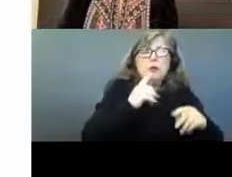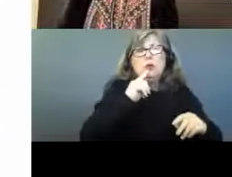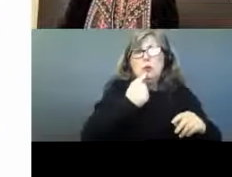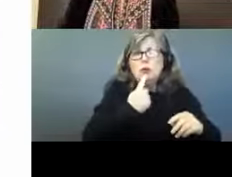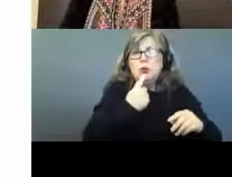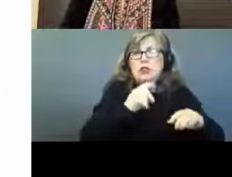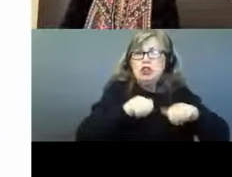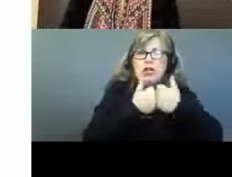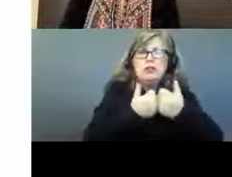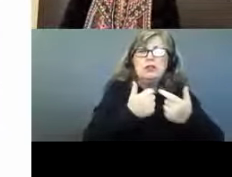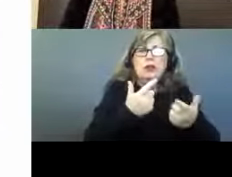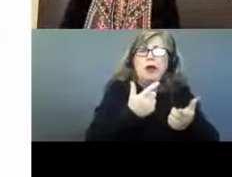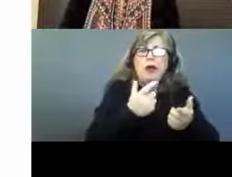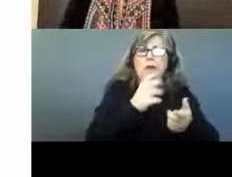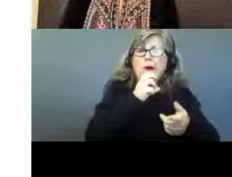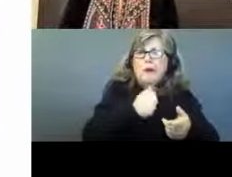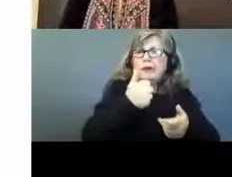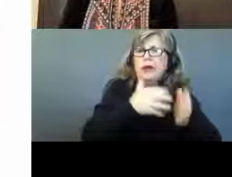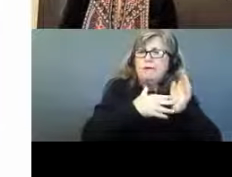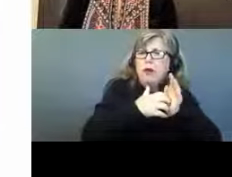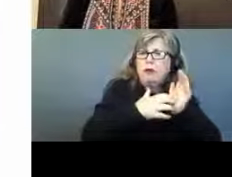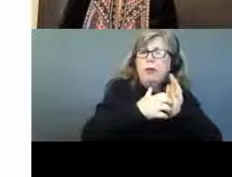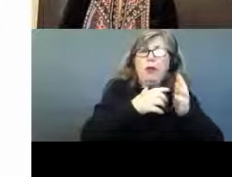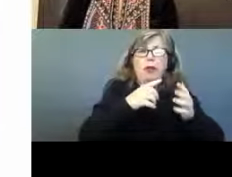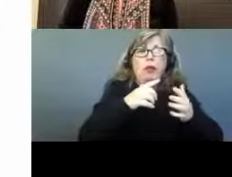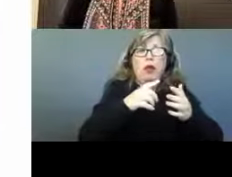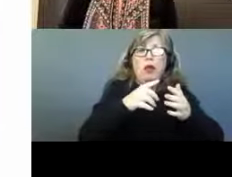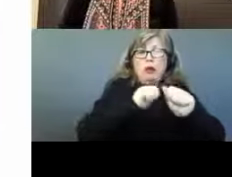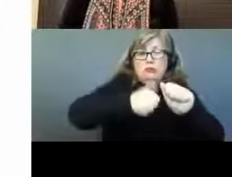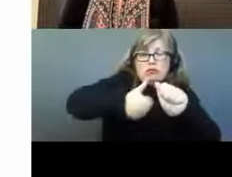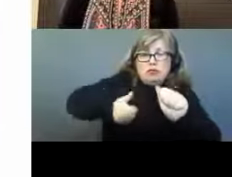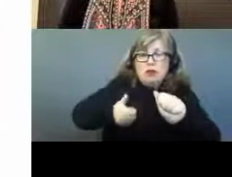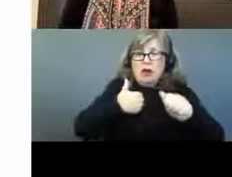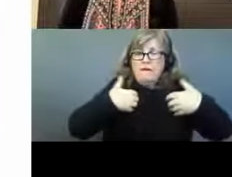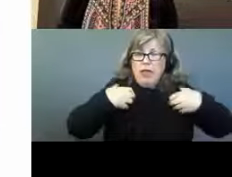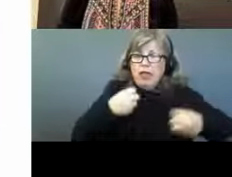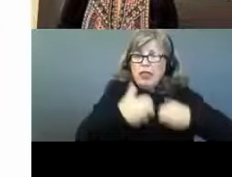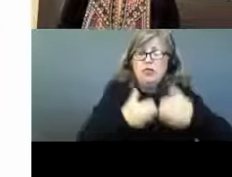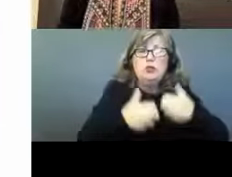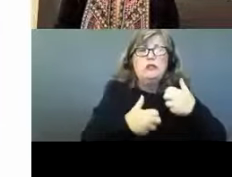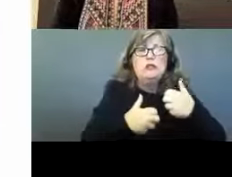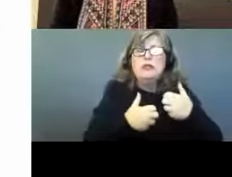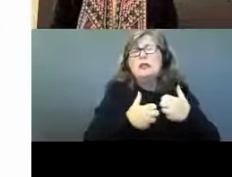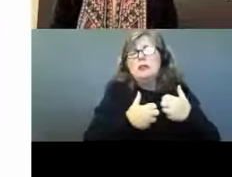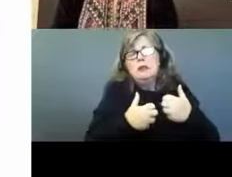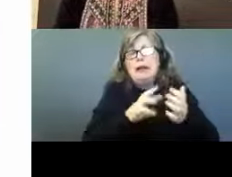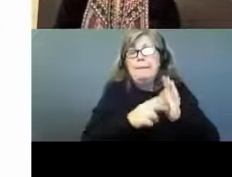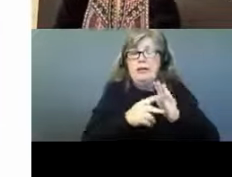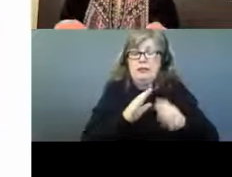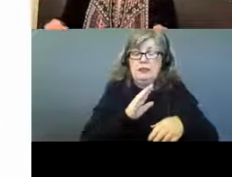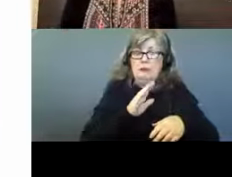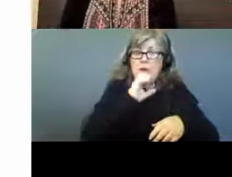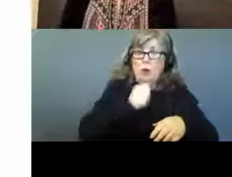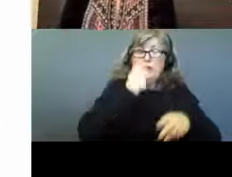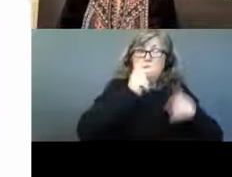age-related vulnerabilities, often the result of pre-existing health issues. This impairs their ability to get